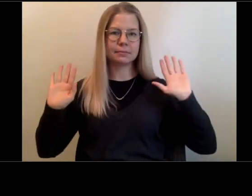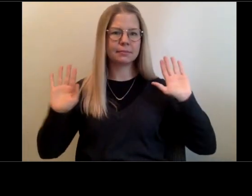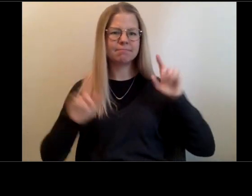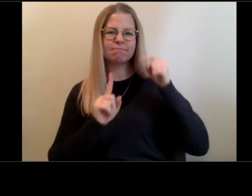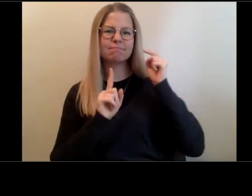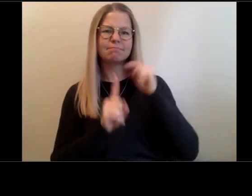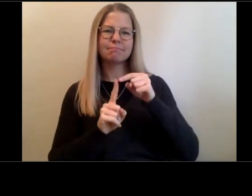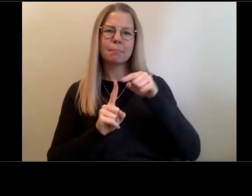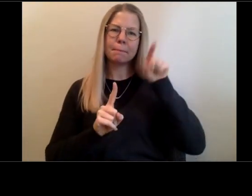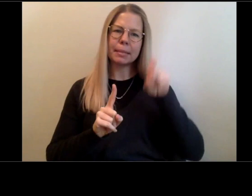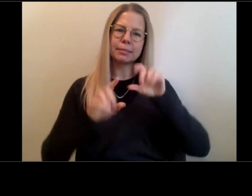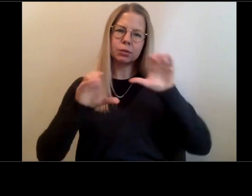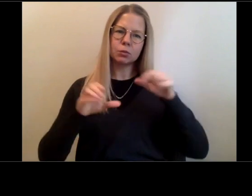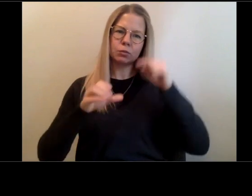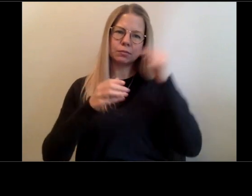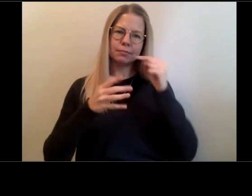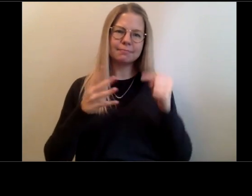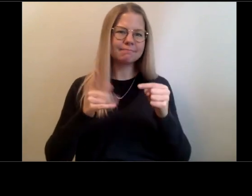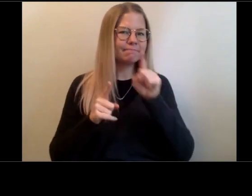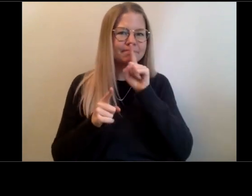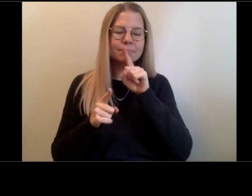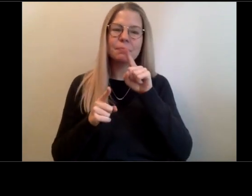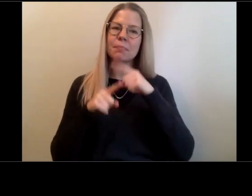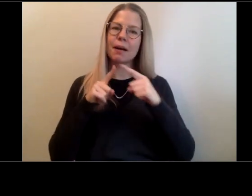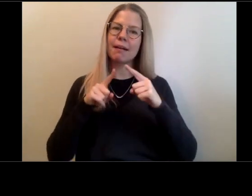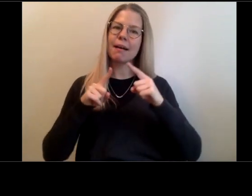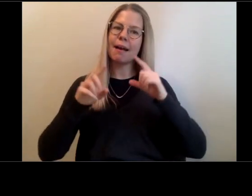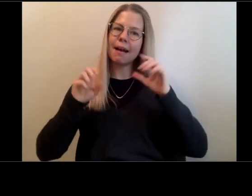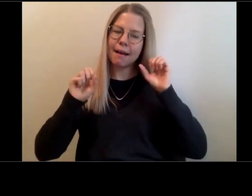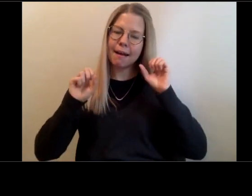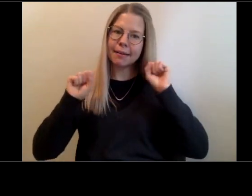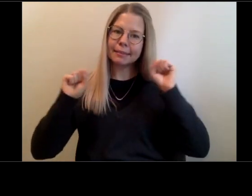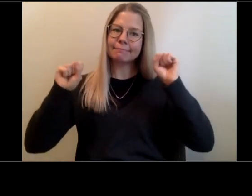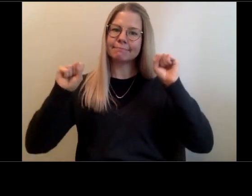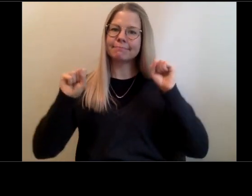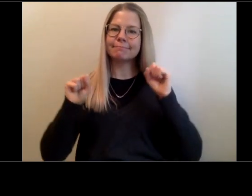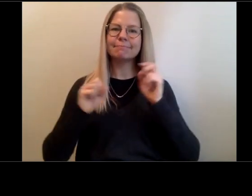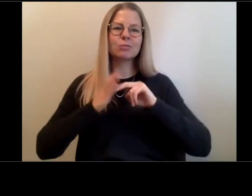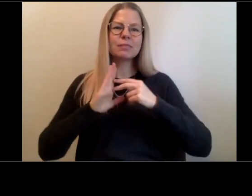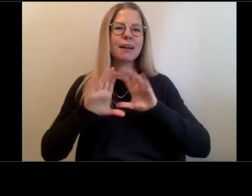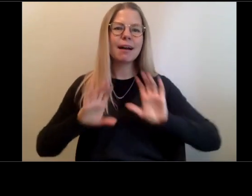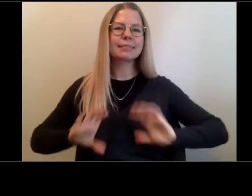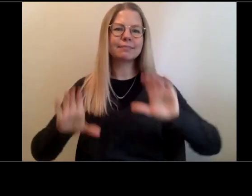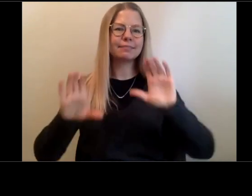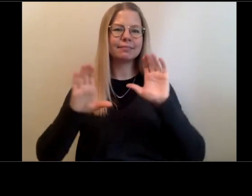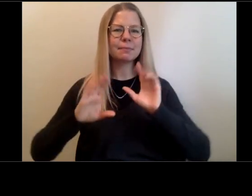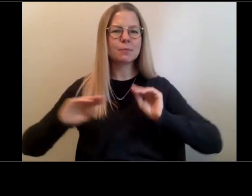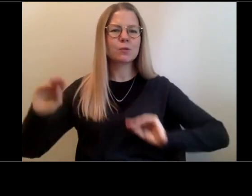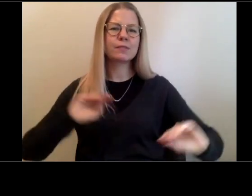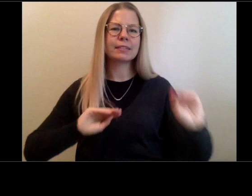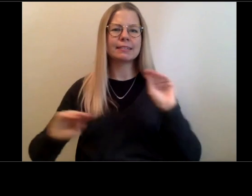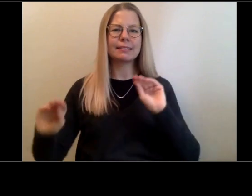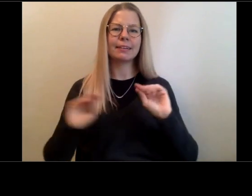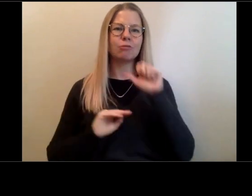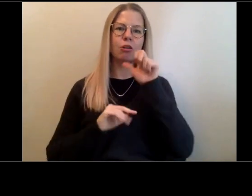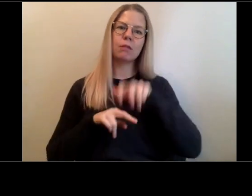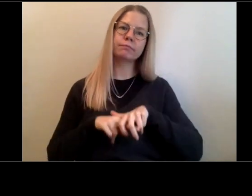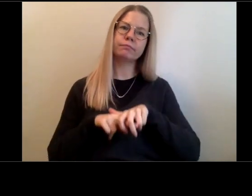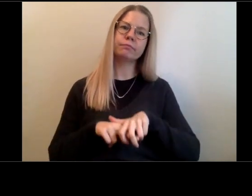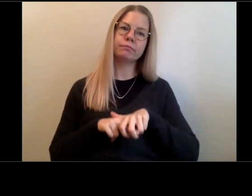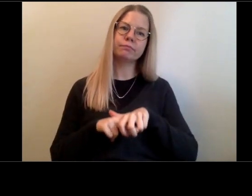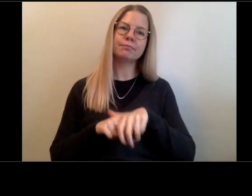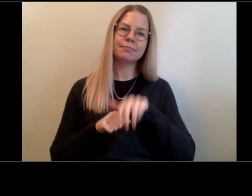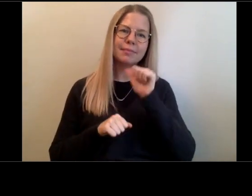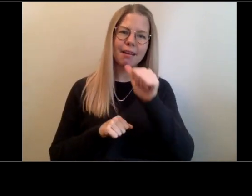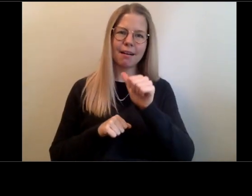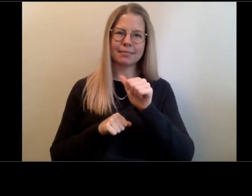me that staying active matters. And Esther and Martin are, I think, maybe this year still skiing.